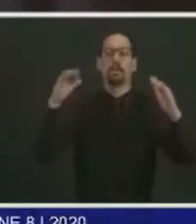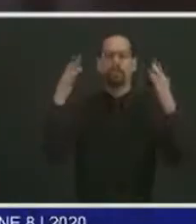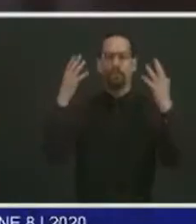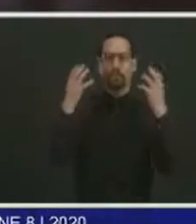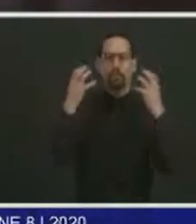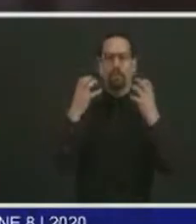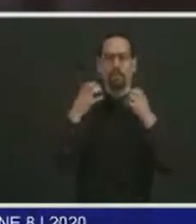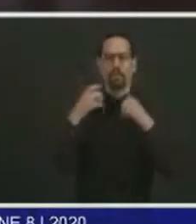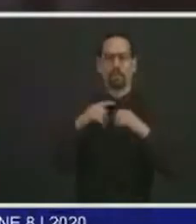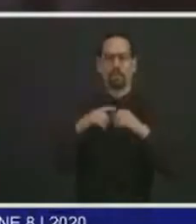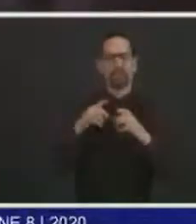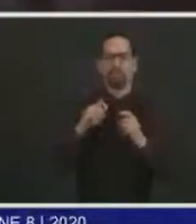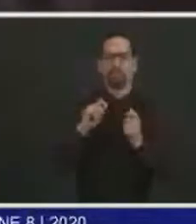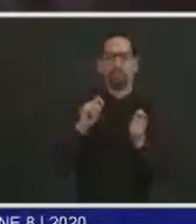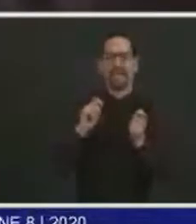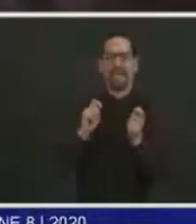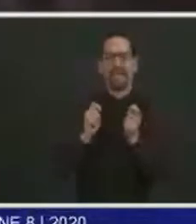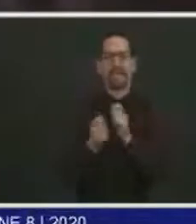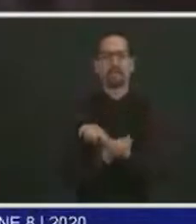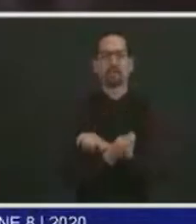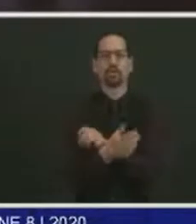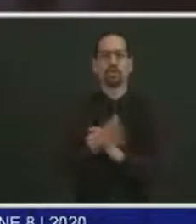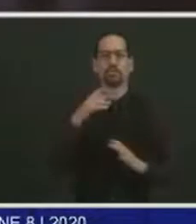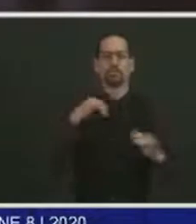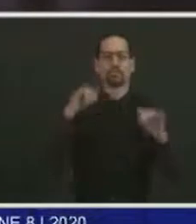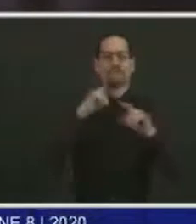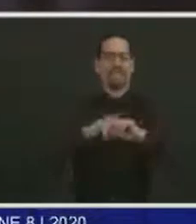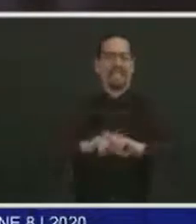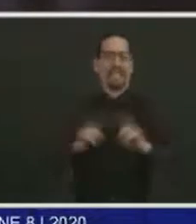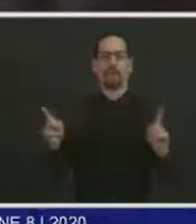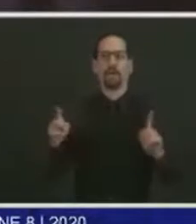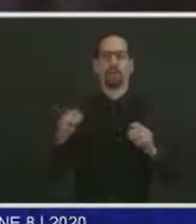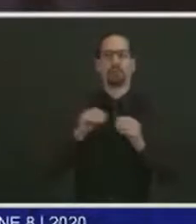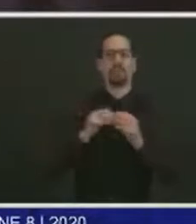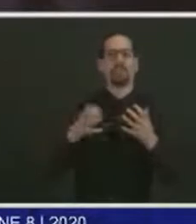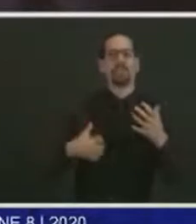scene. You're correct. It was a much more tense,